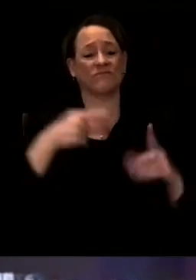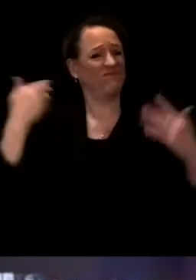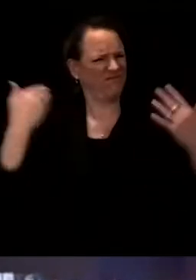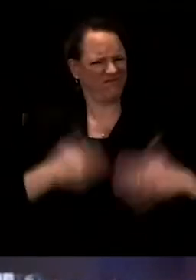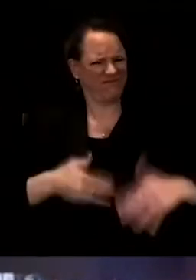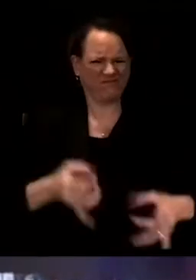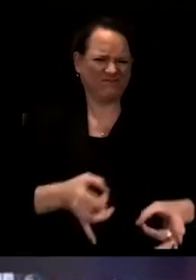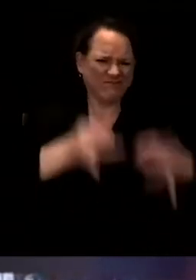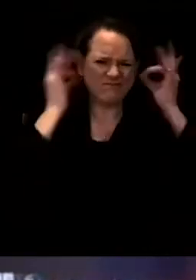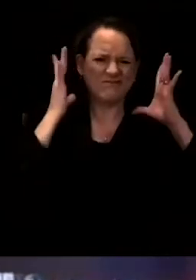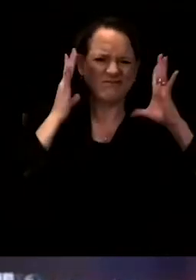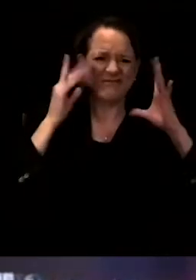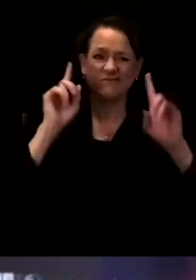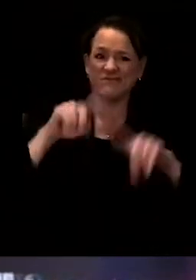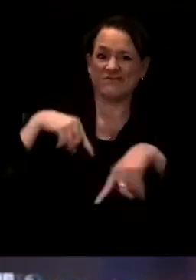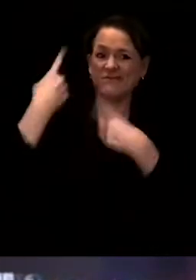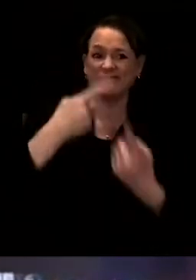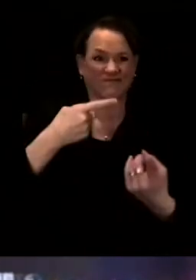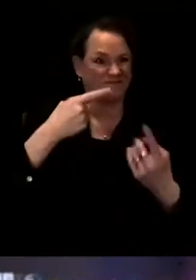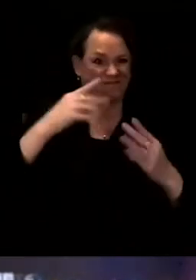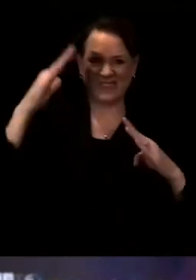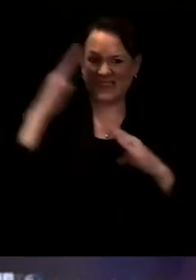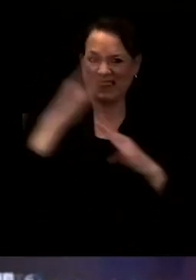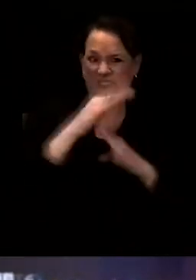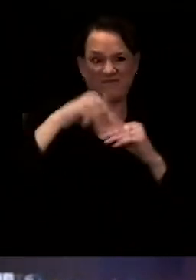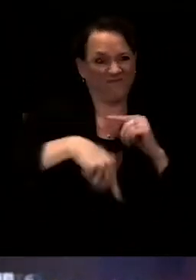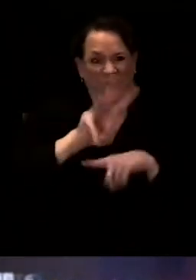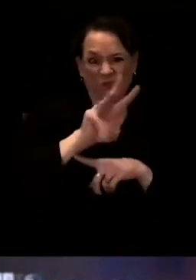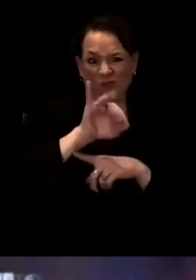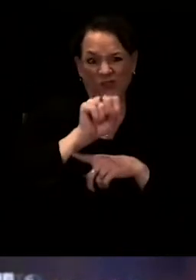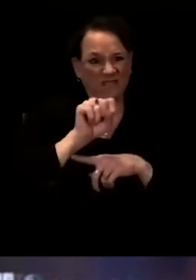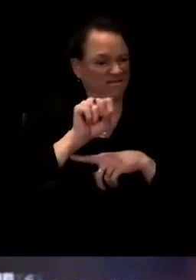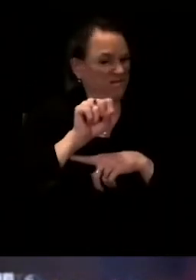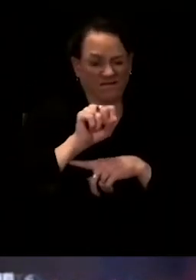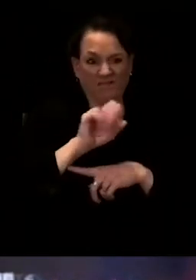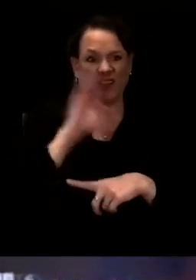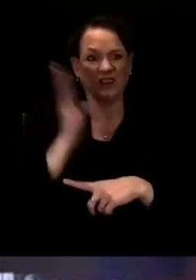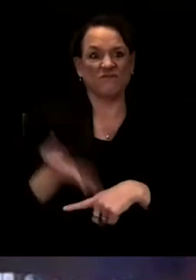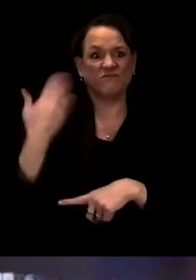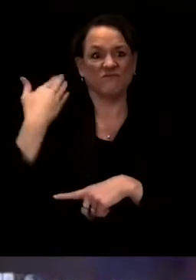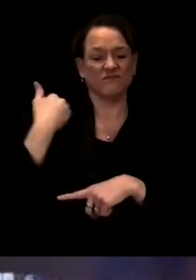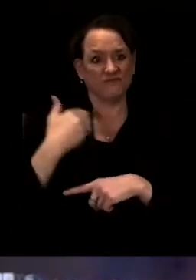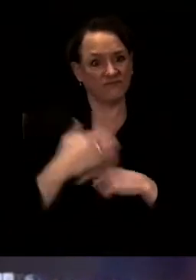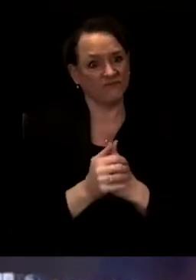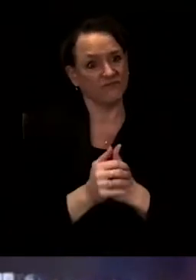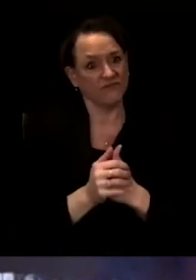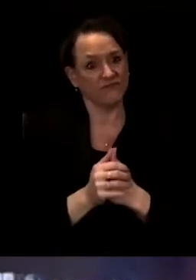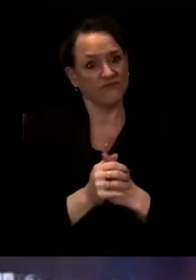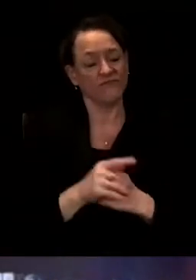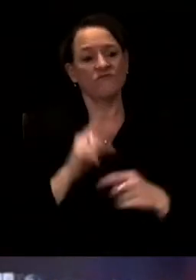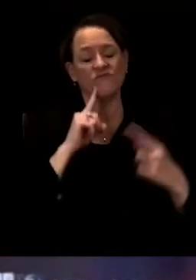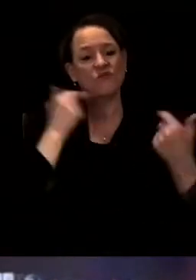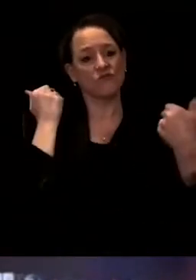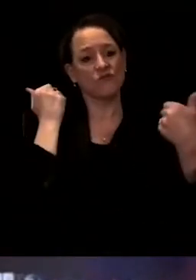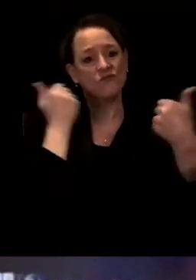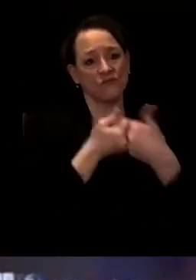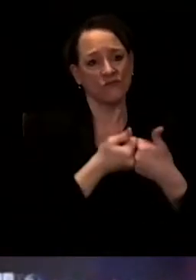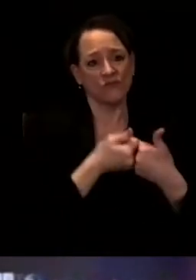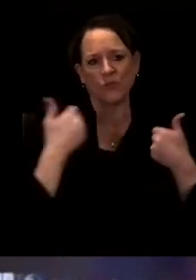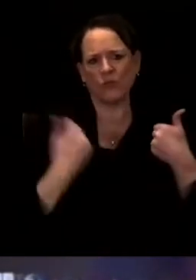undertaken. It poses significant challenges, such as the need for ultra-cold